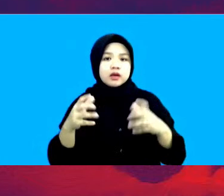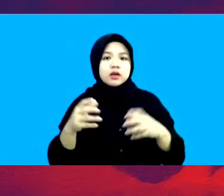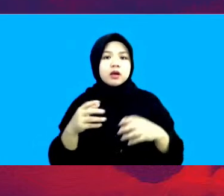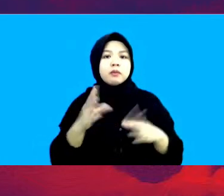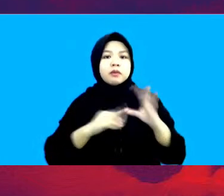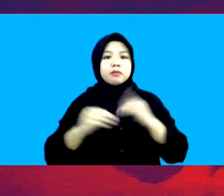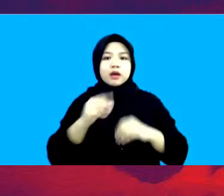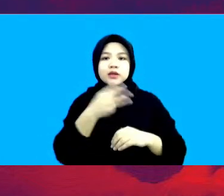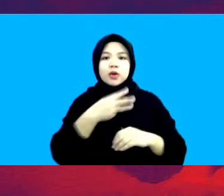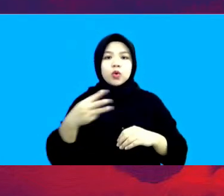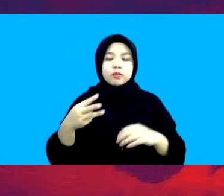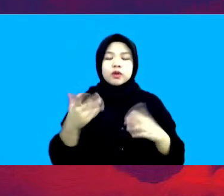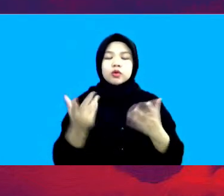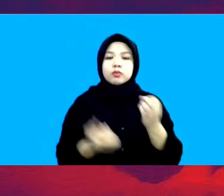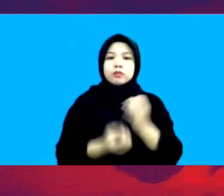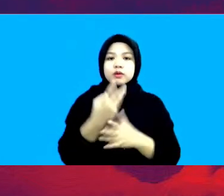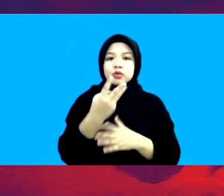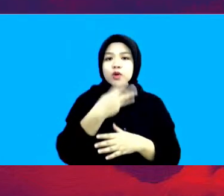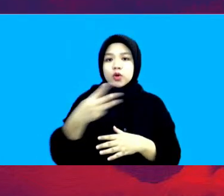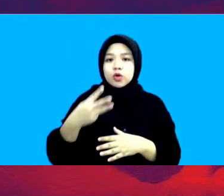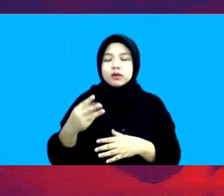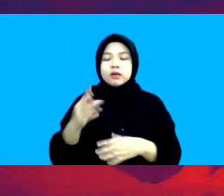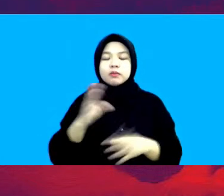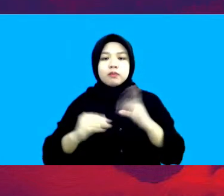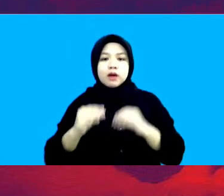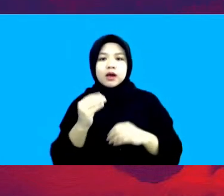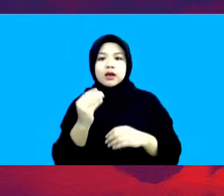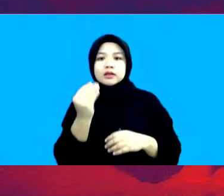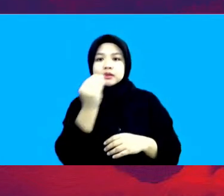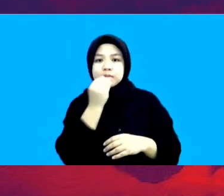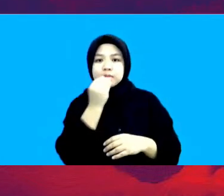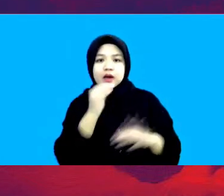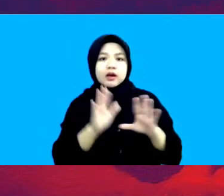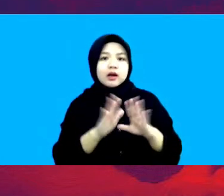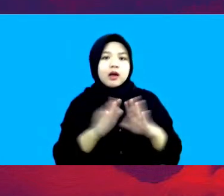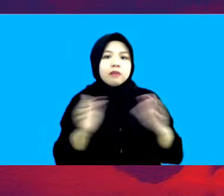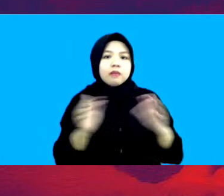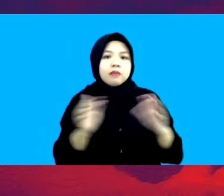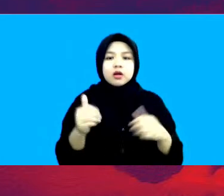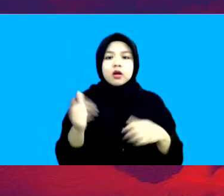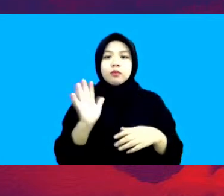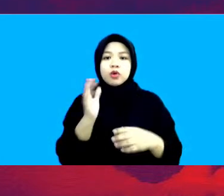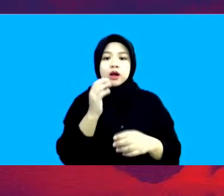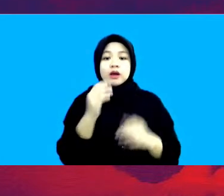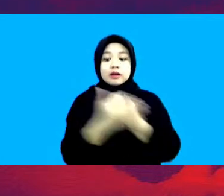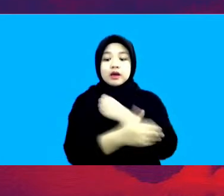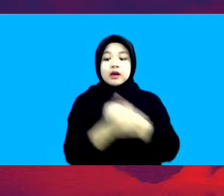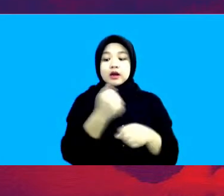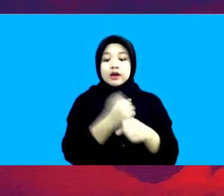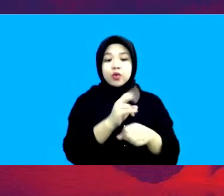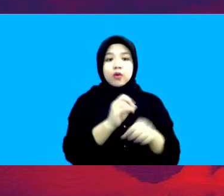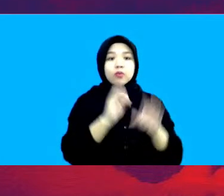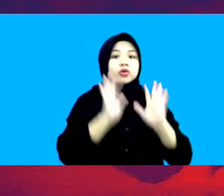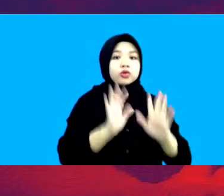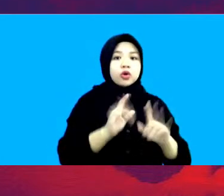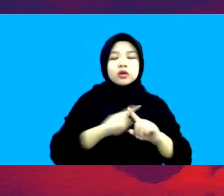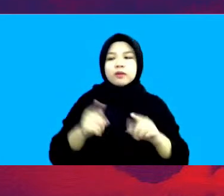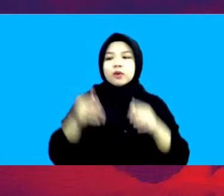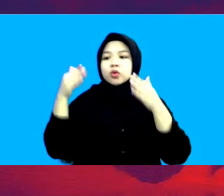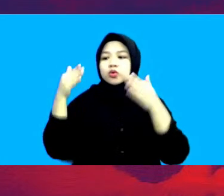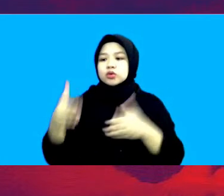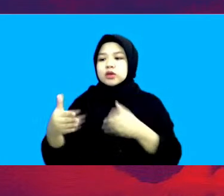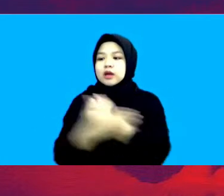economies to talk about food insecurity, clearly not only in G20 countries, mostly actually in poor